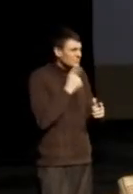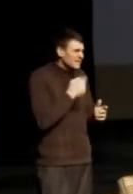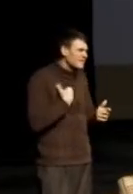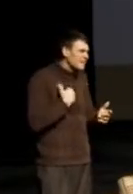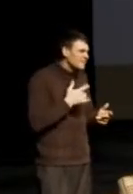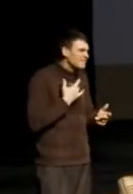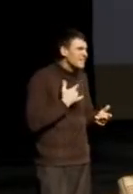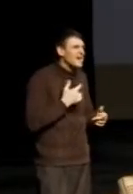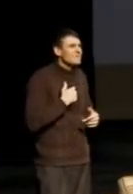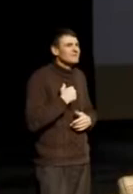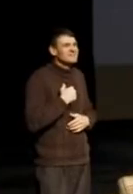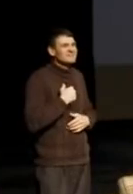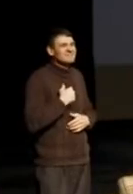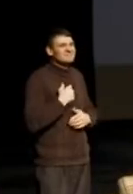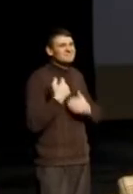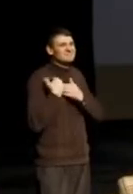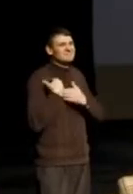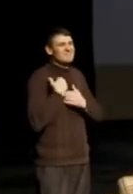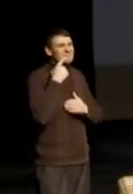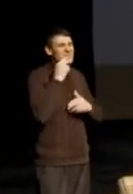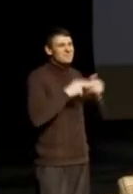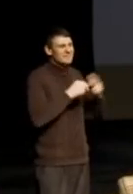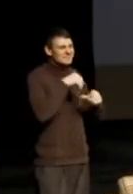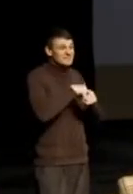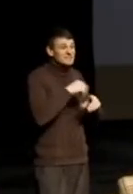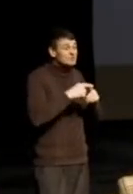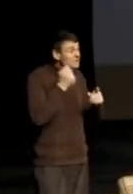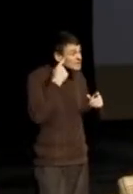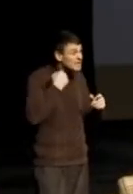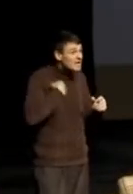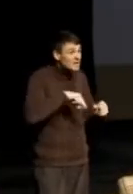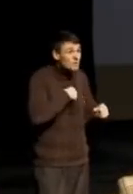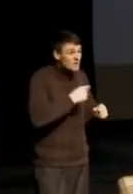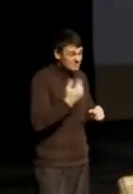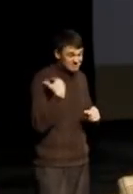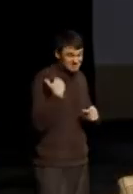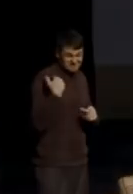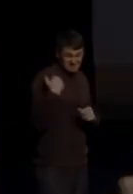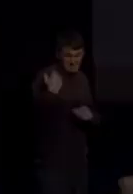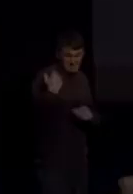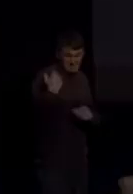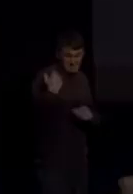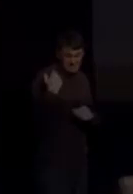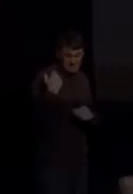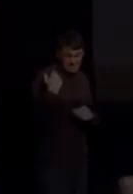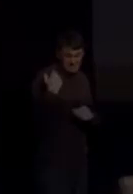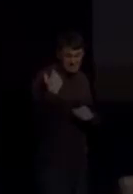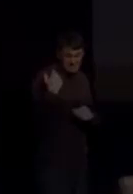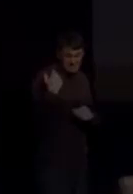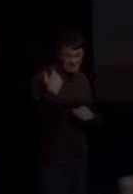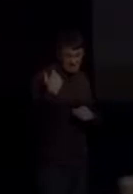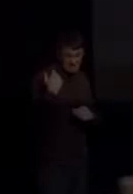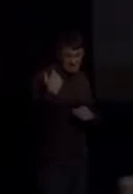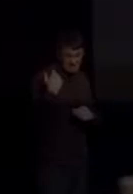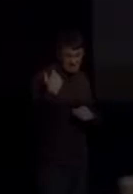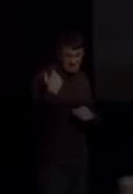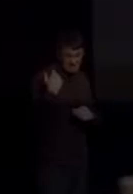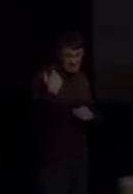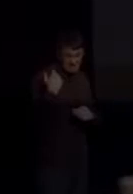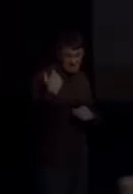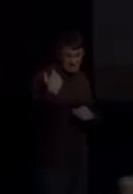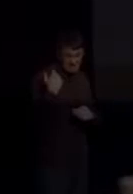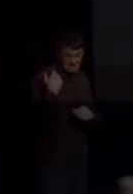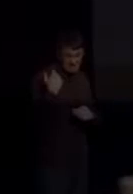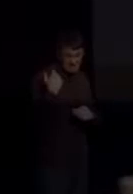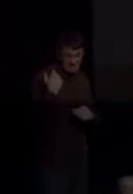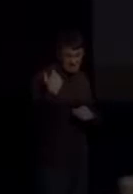an innovative programming partnership that we all undertook across Canada this fall. On screen text, Chandra Erlinson,